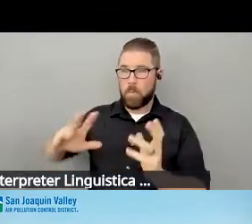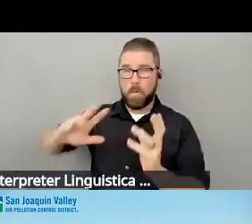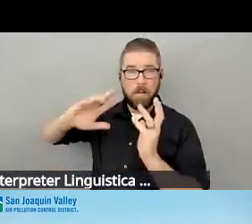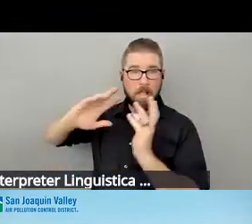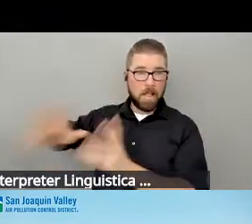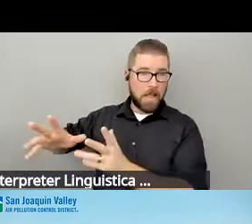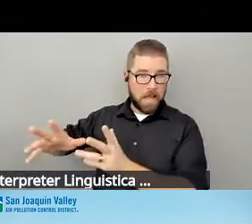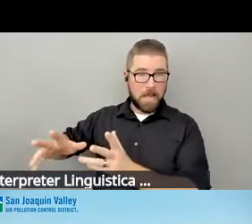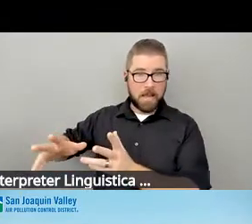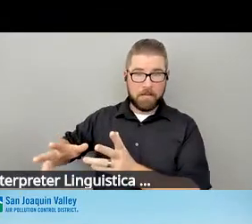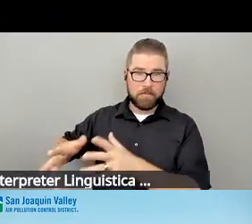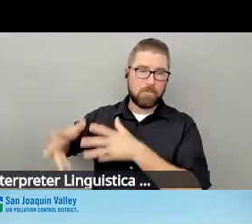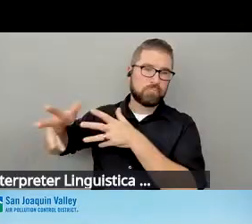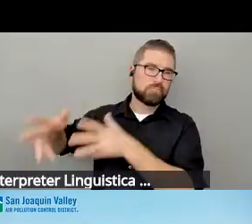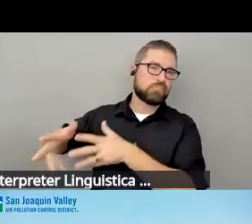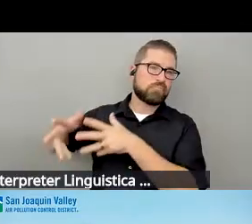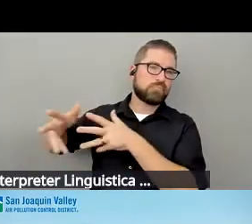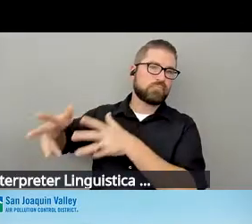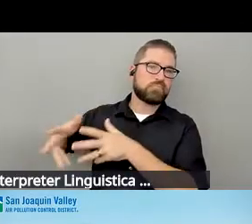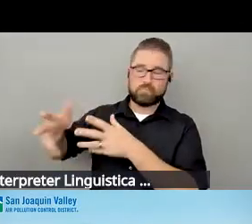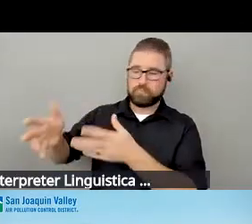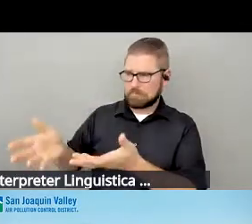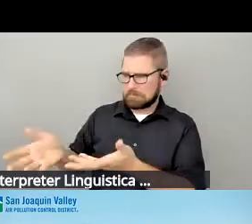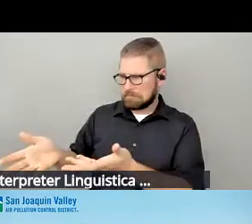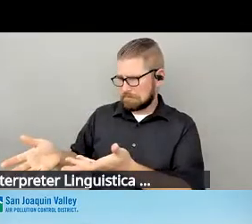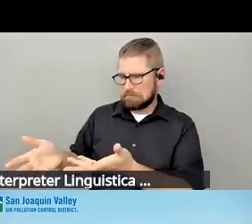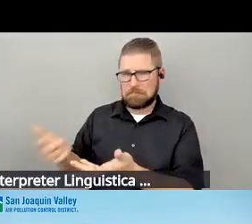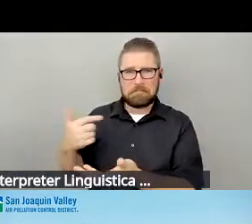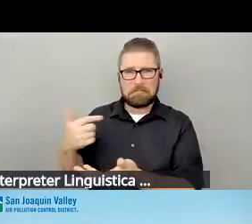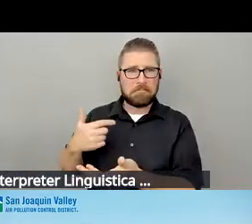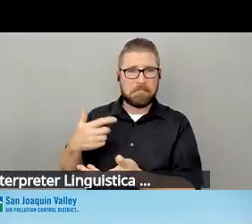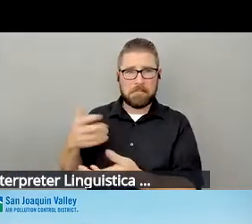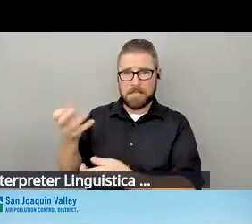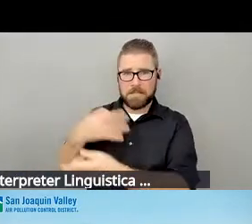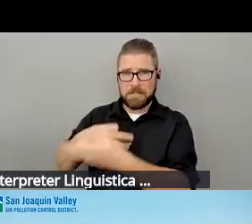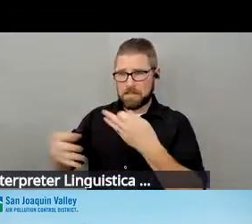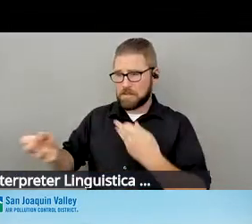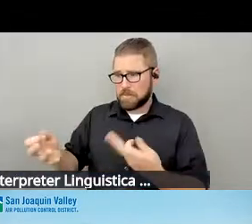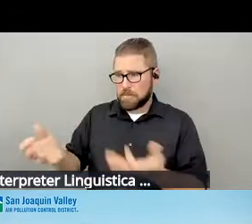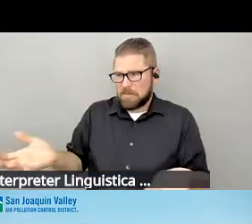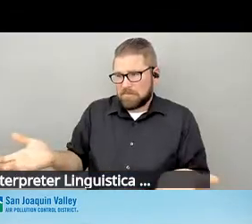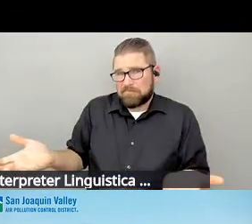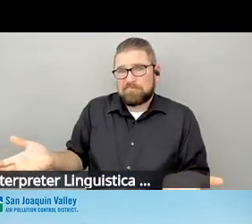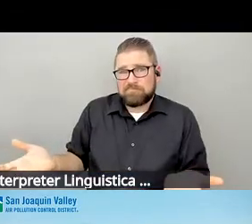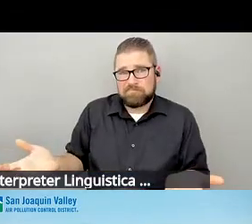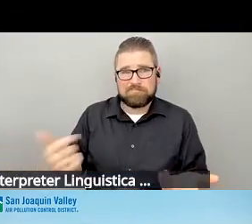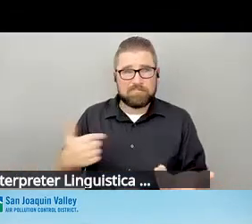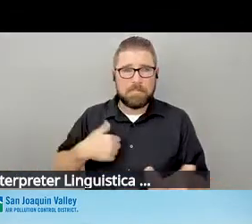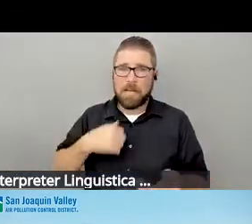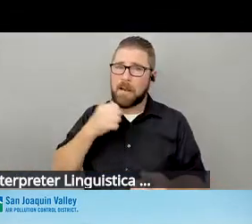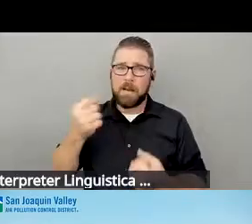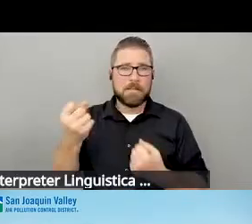be used, I'm not so in favor of. That's my rationale, Margot.